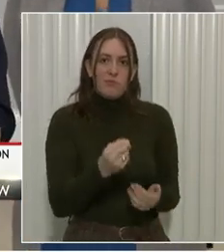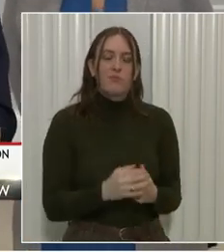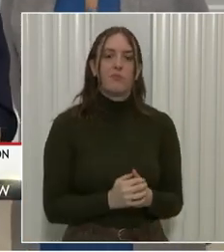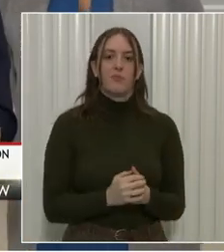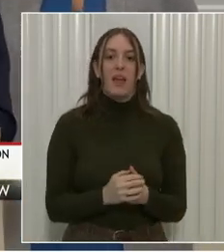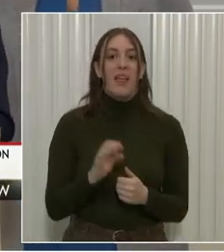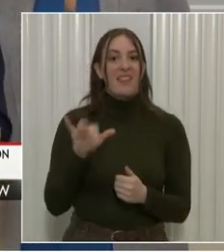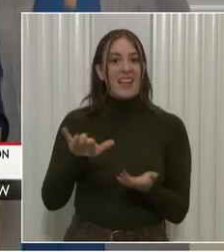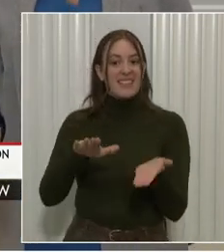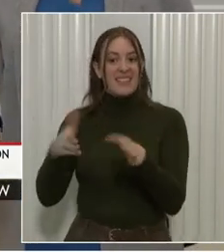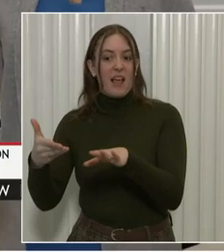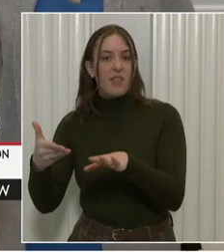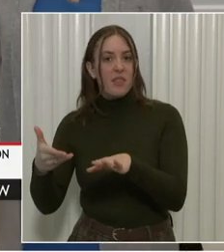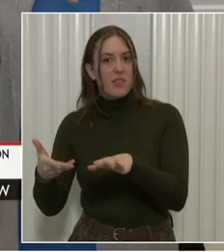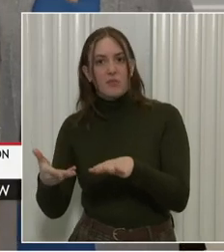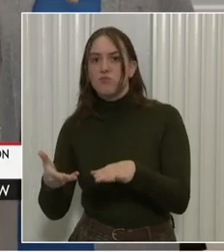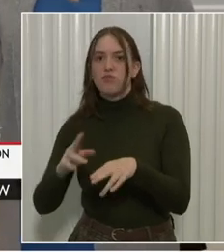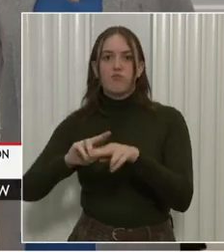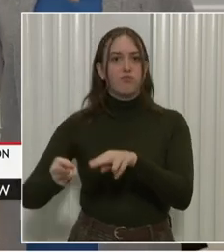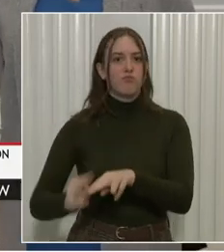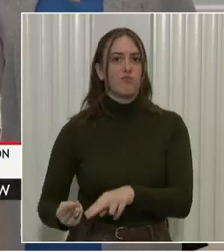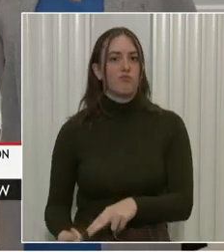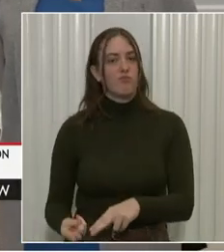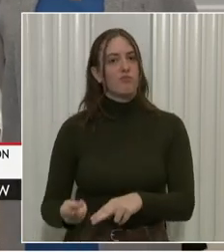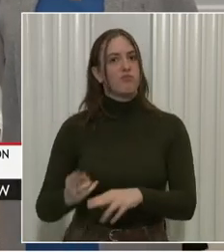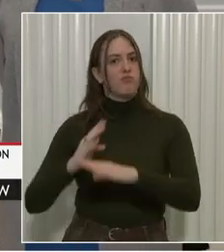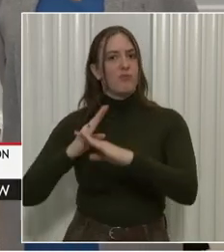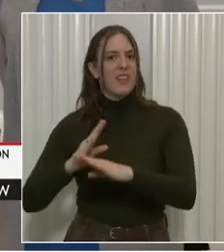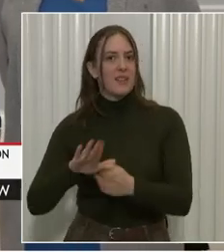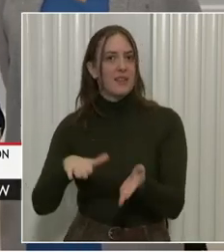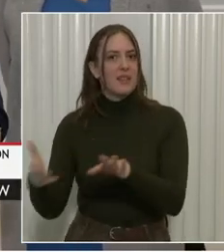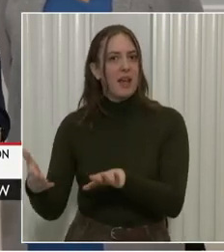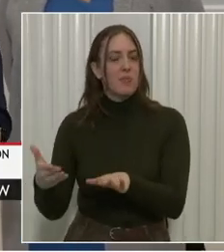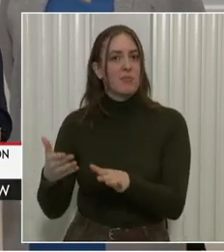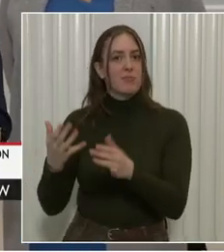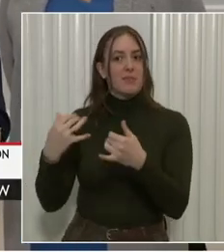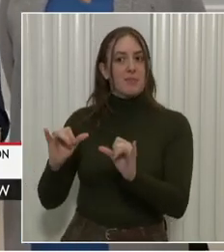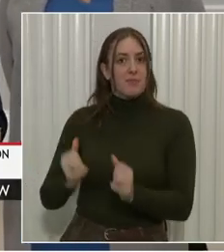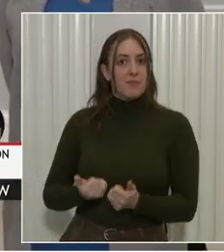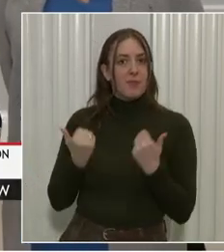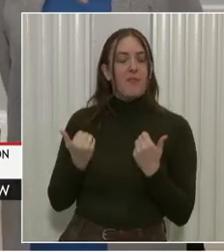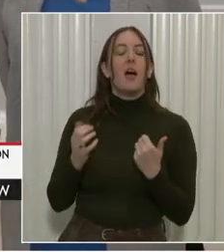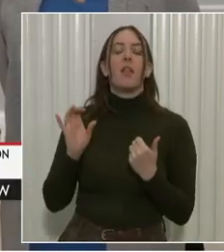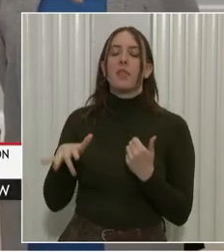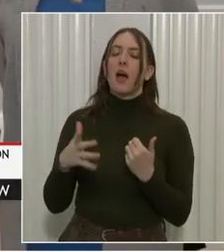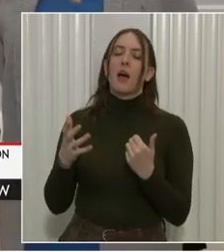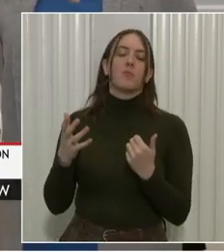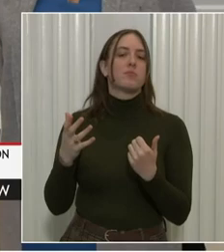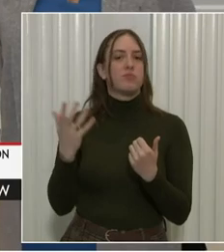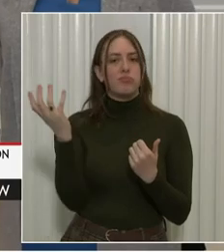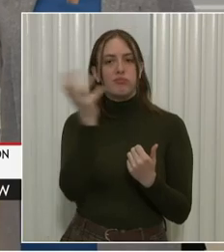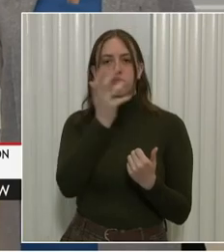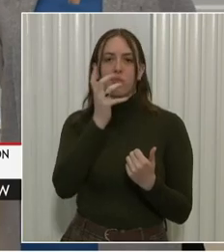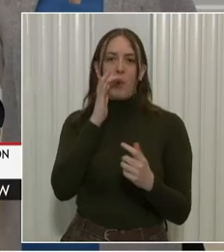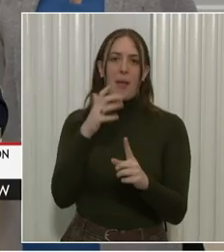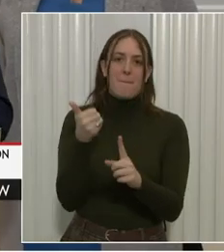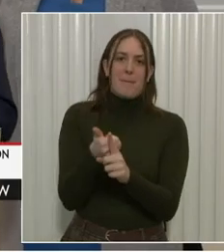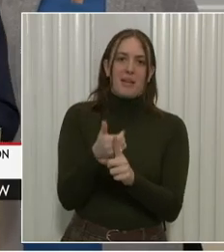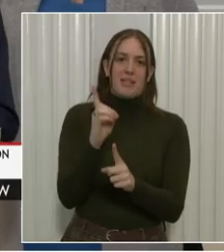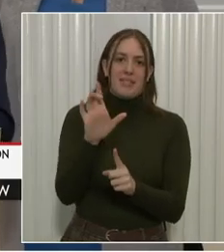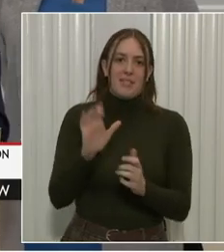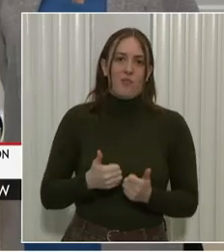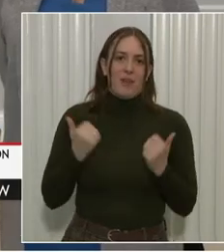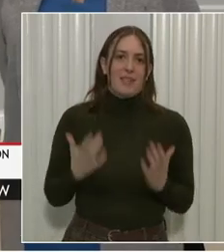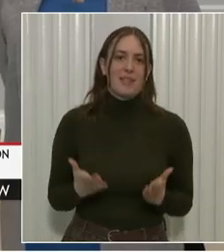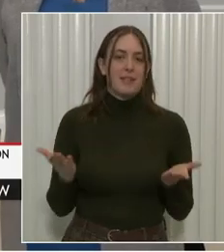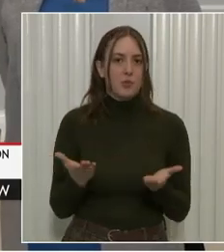an area where we have the potential to make a profoundly positive impact on patient outcomes in the district. In the next